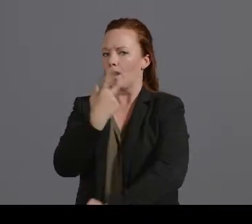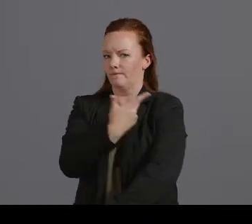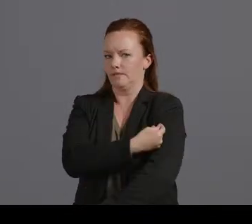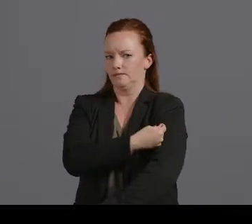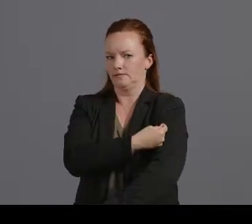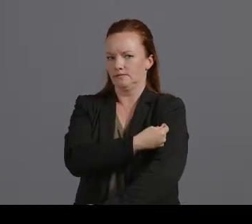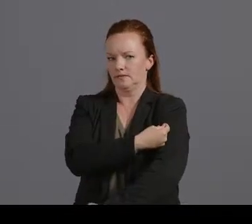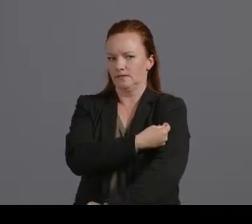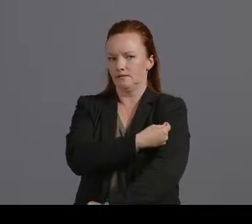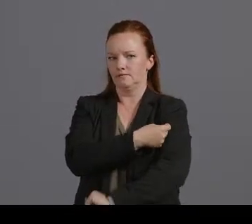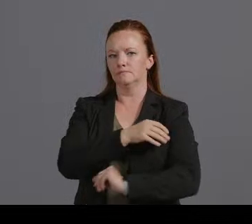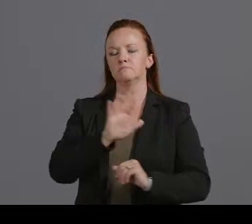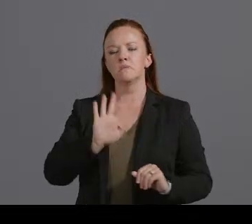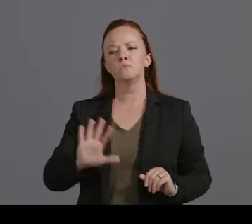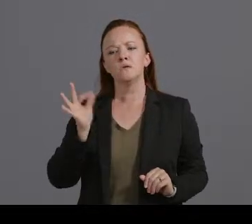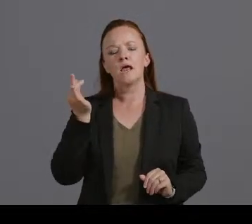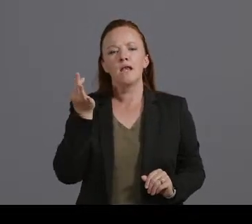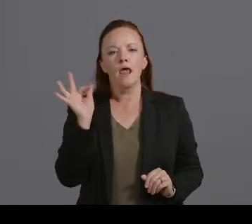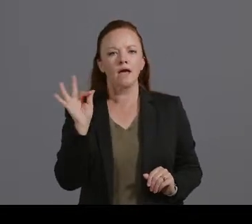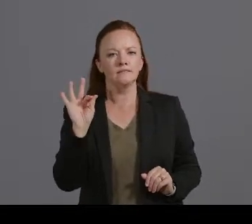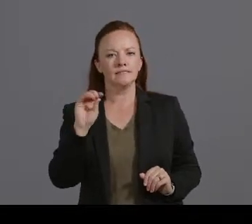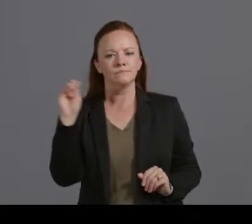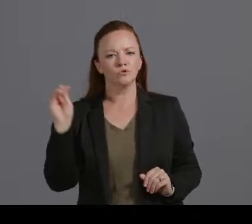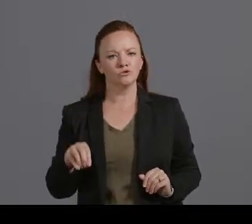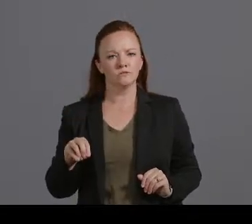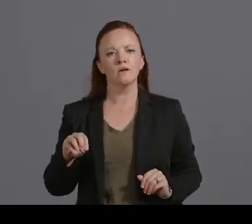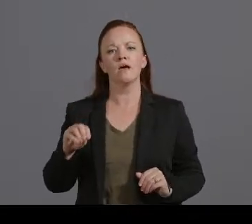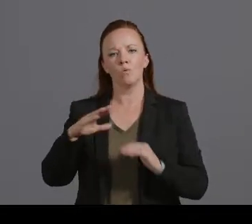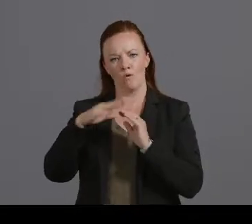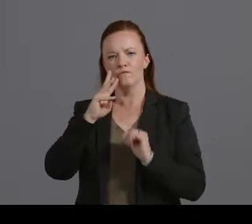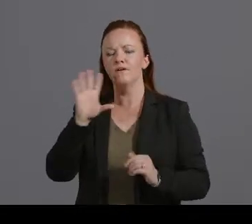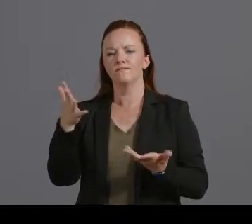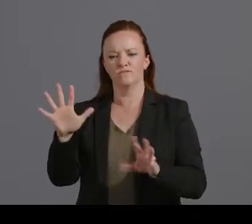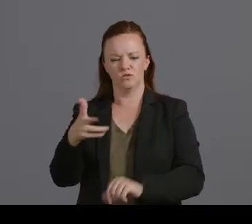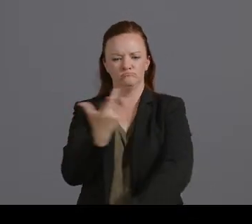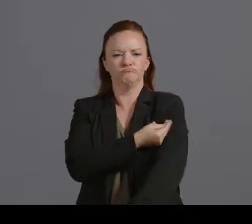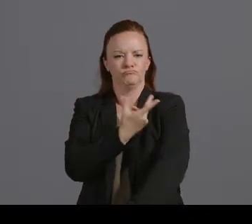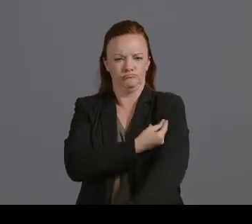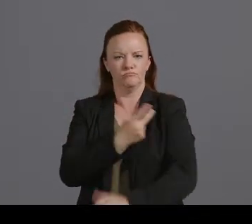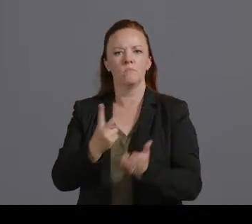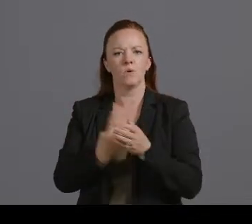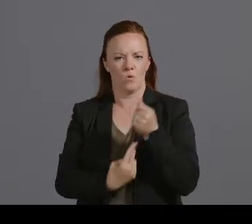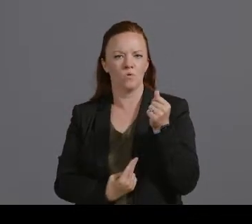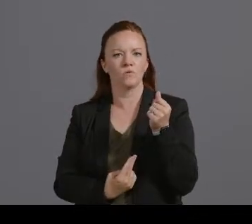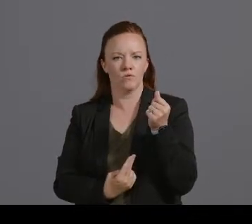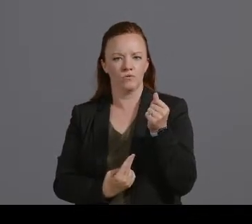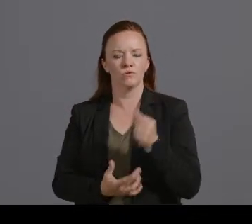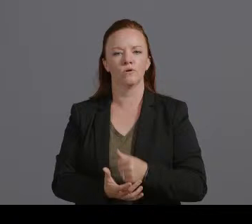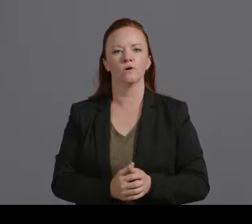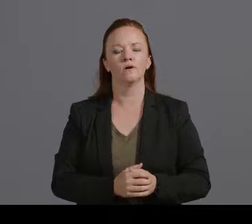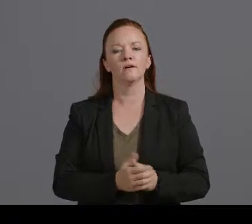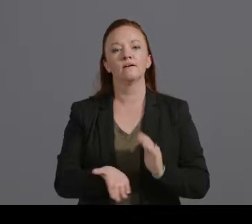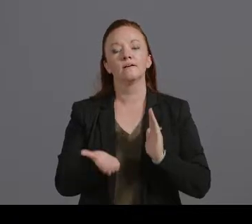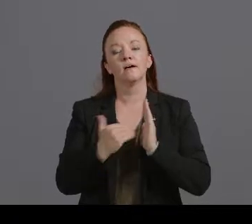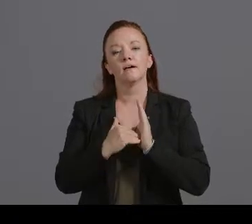vaccine, with about 19% of them fully vaccinated. And again, those same